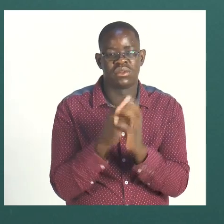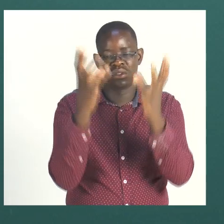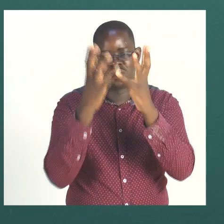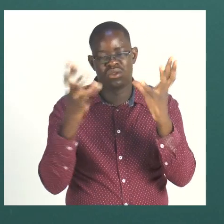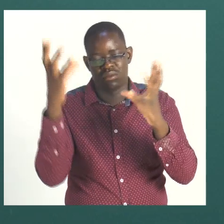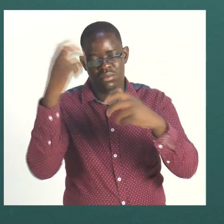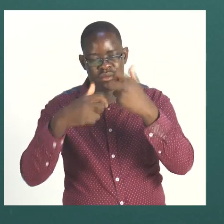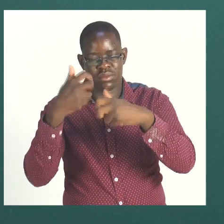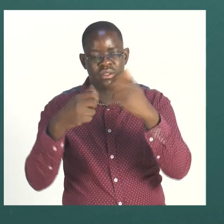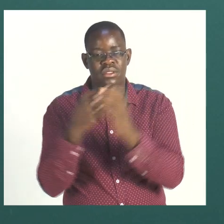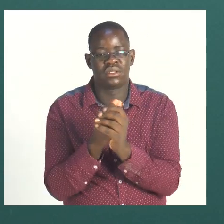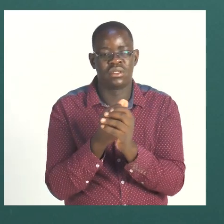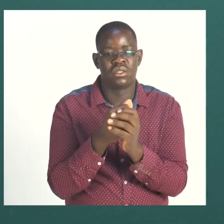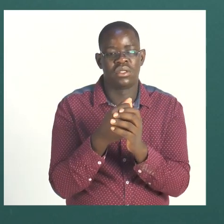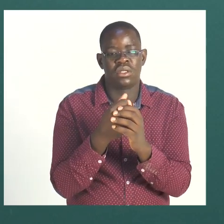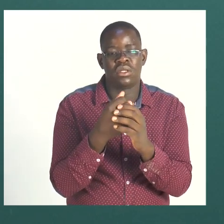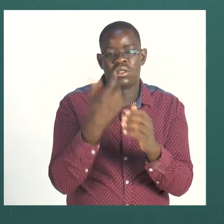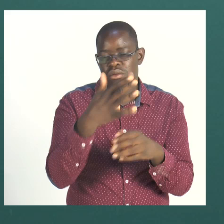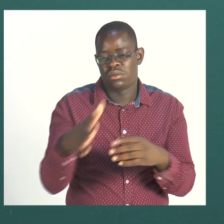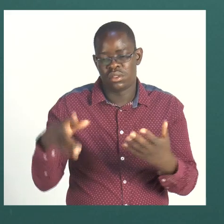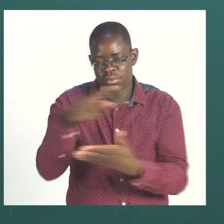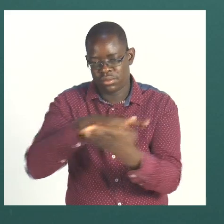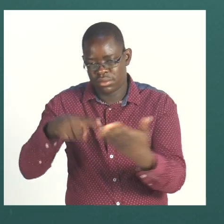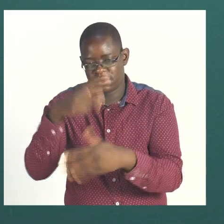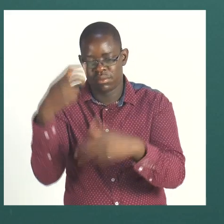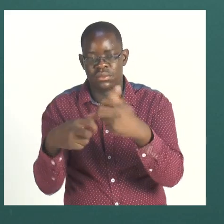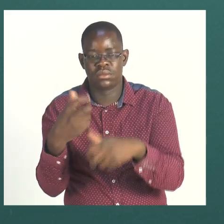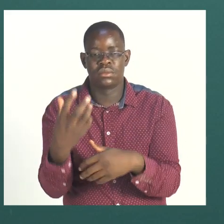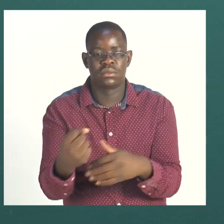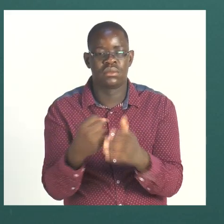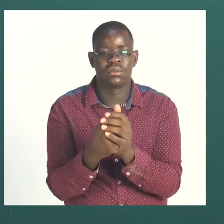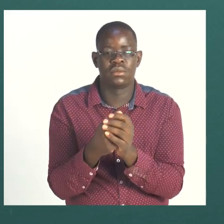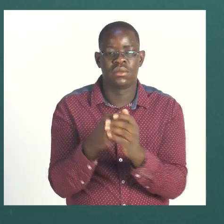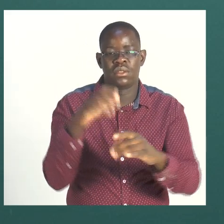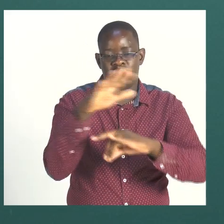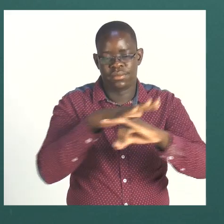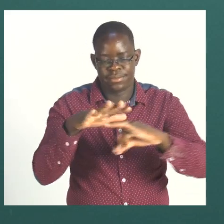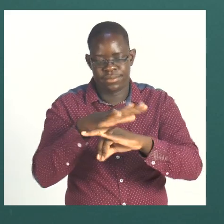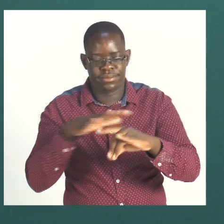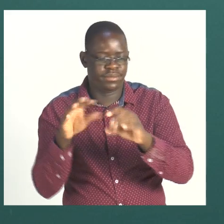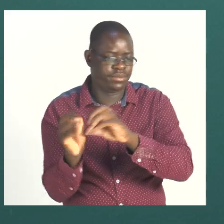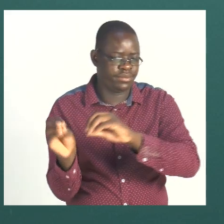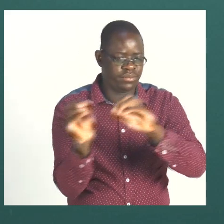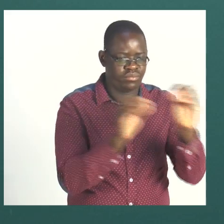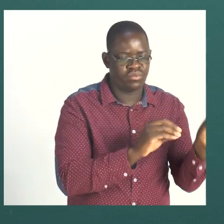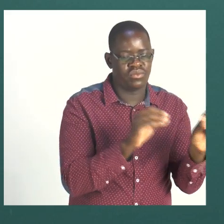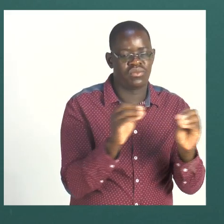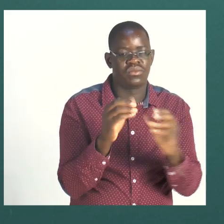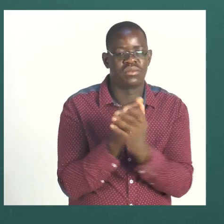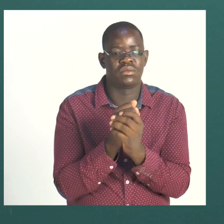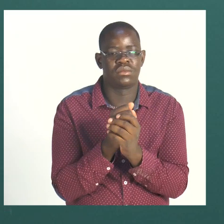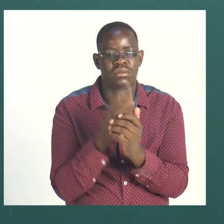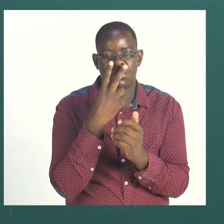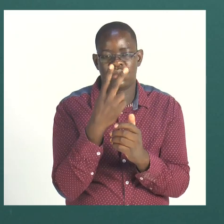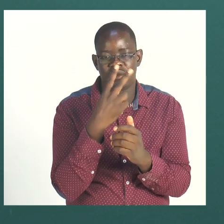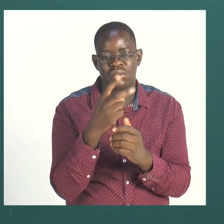warming. The water cycle is disturbed, and a permanent loss of animal habitat can occur. Let's see